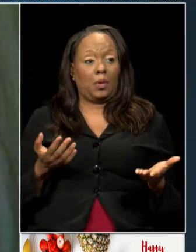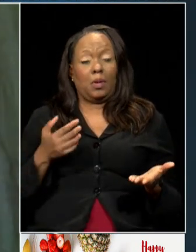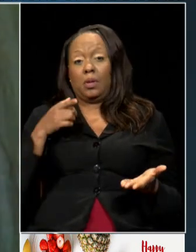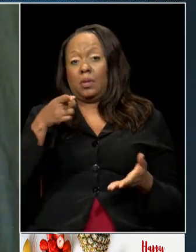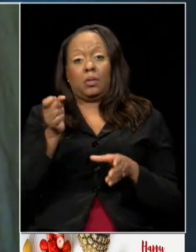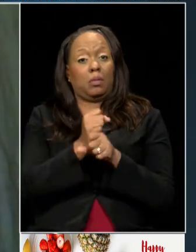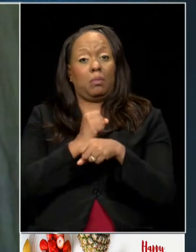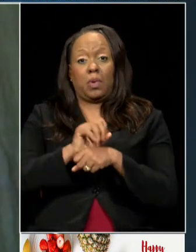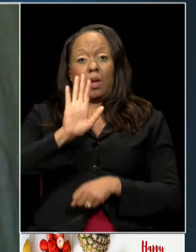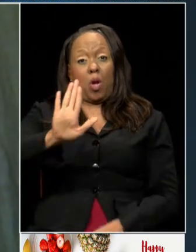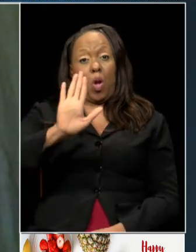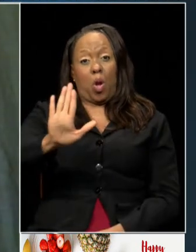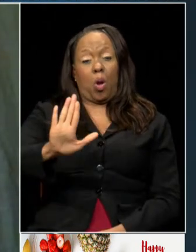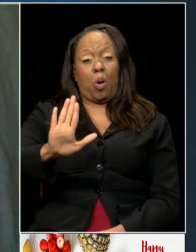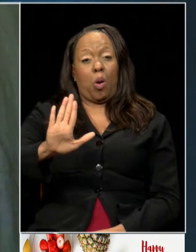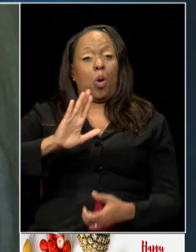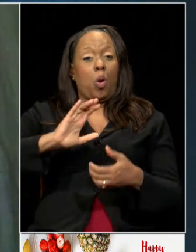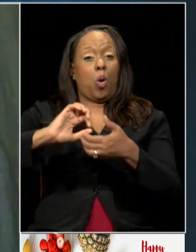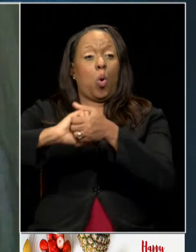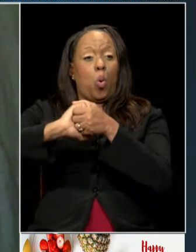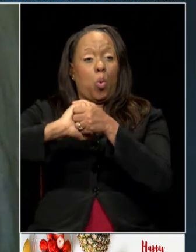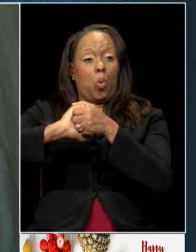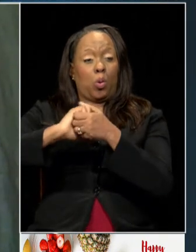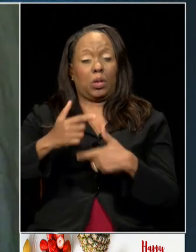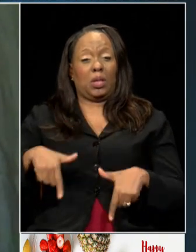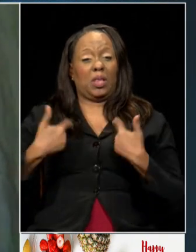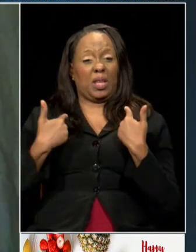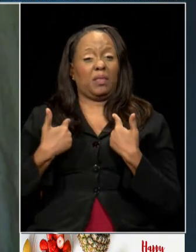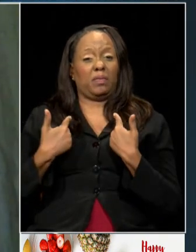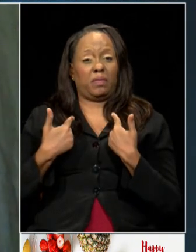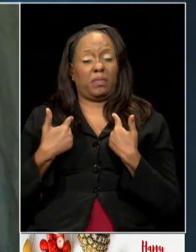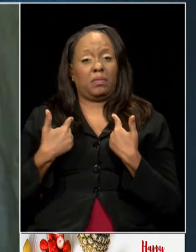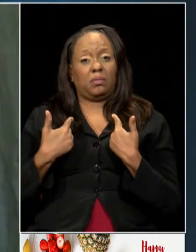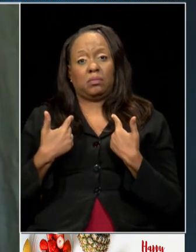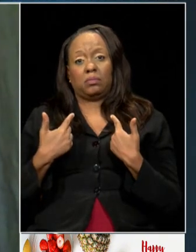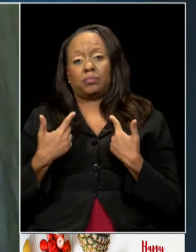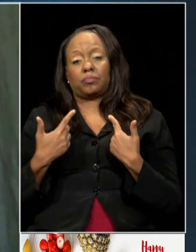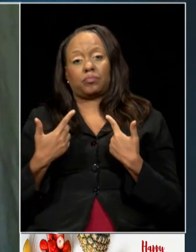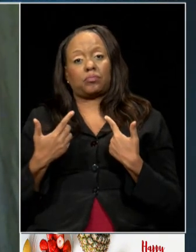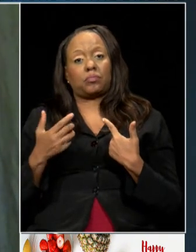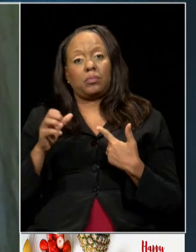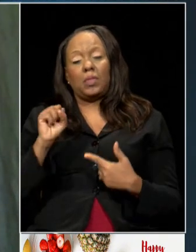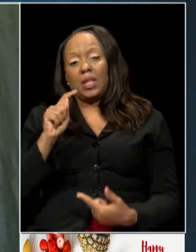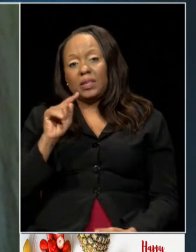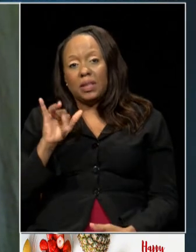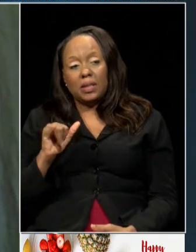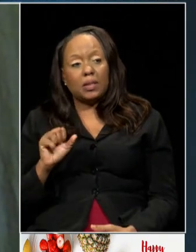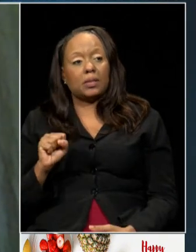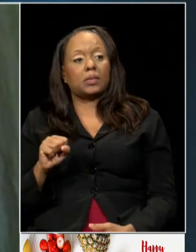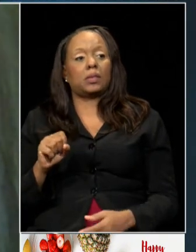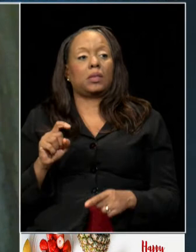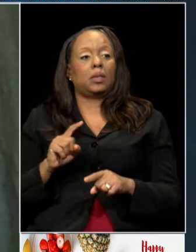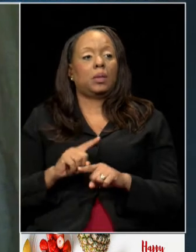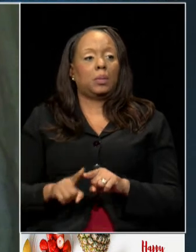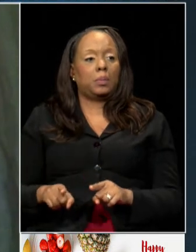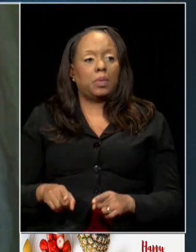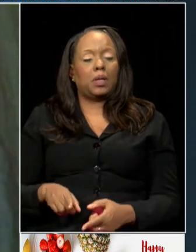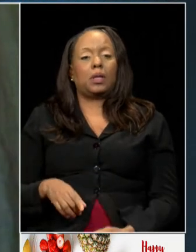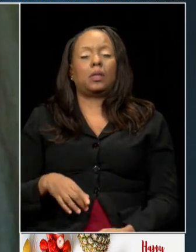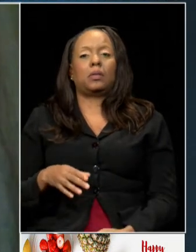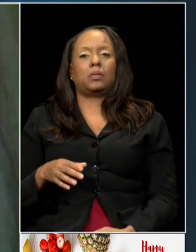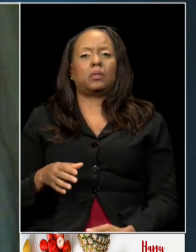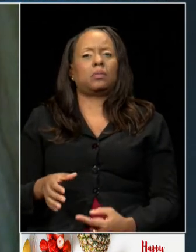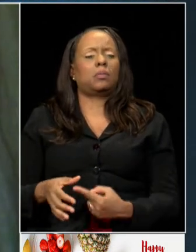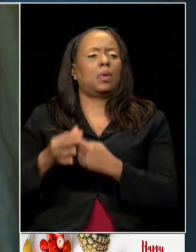lifestyle changes in terms of diet, incorporate healthy herbs in terms of seasoning their foods. In terms of prescribing herbs, that's